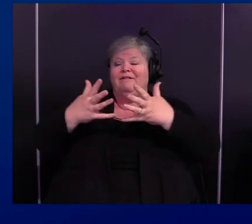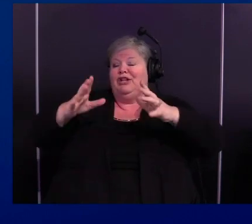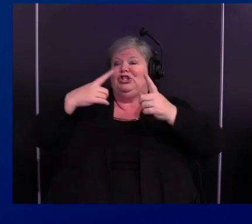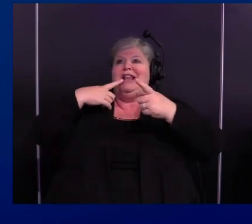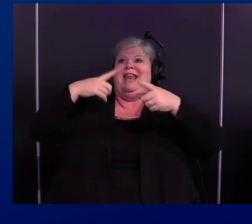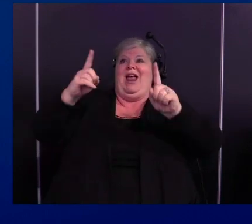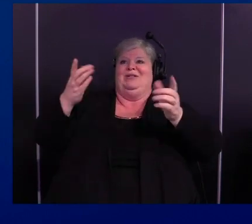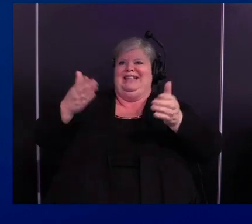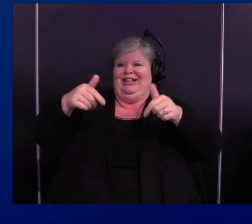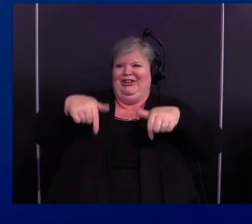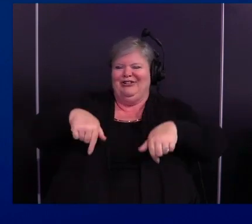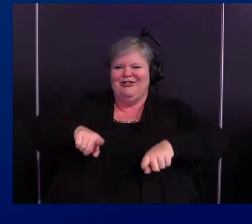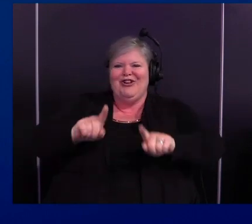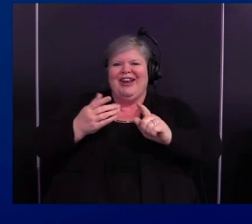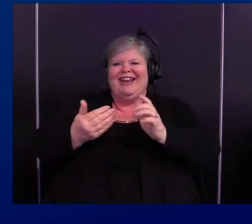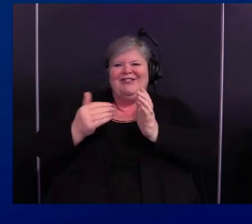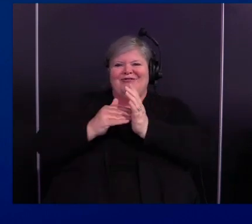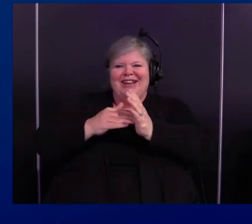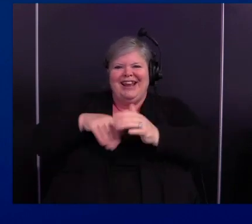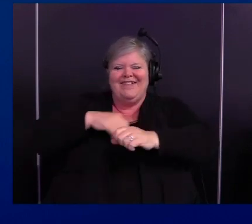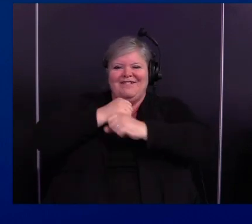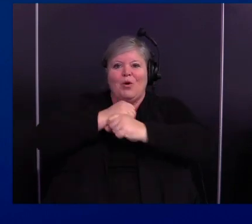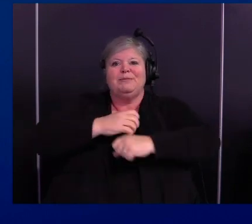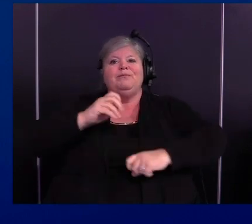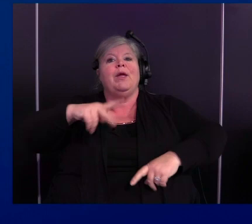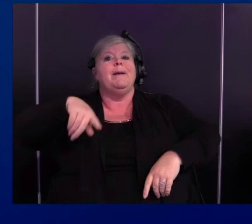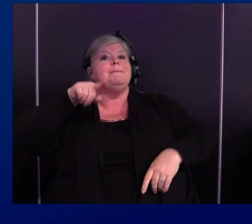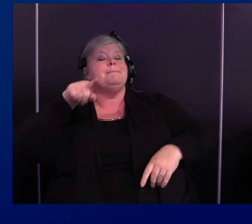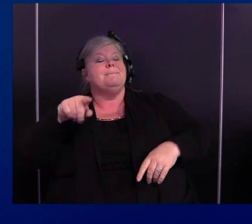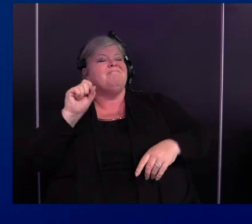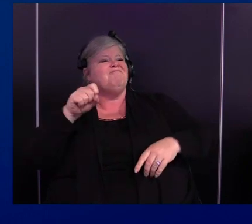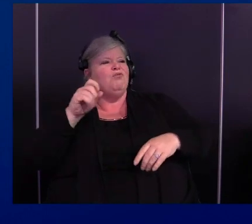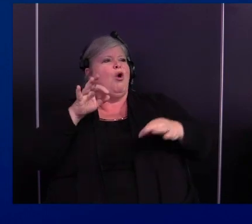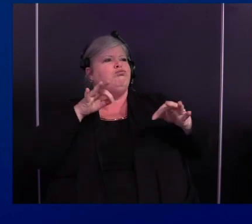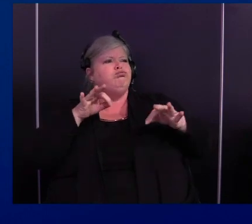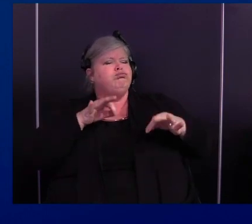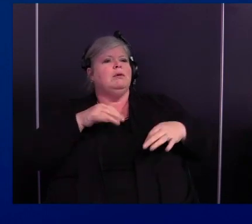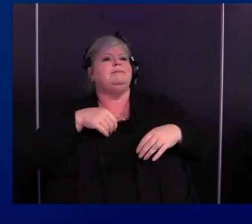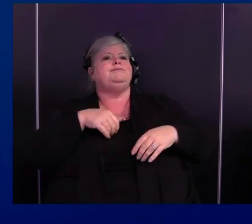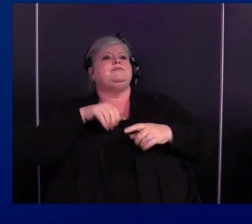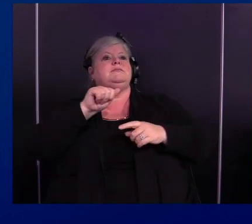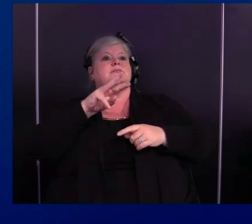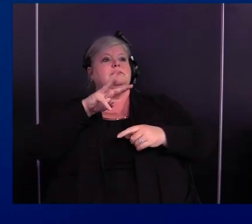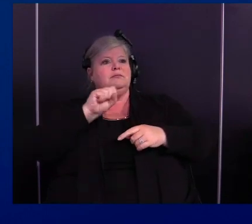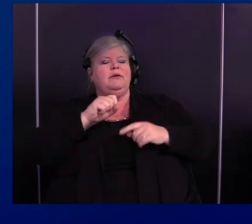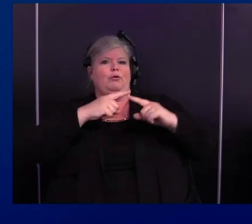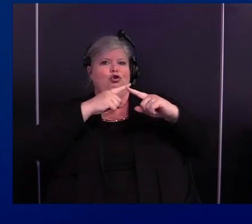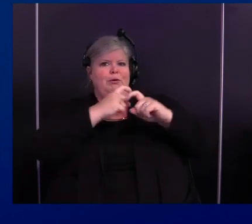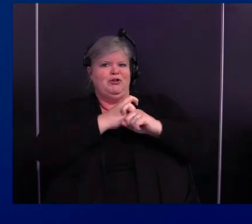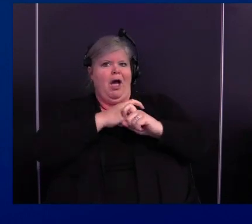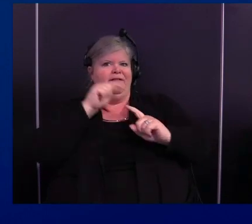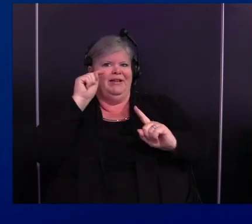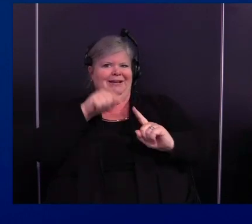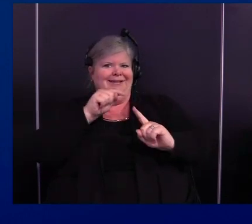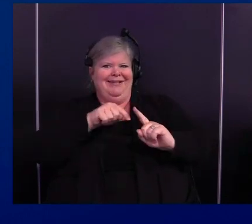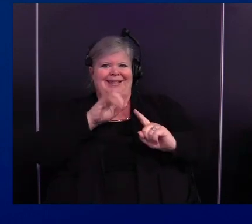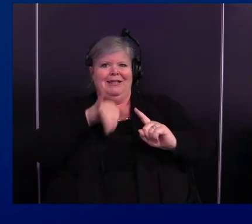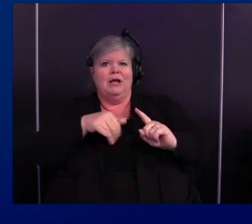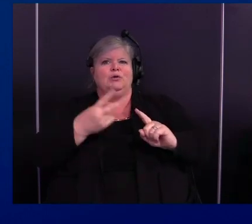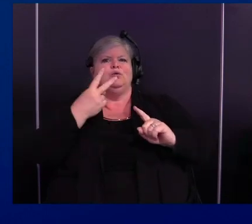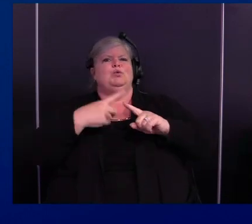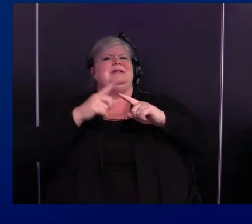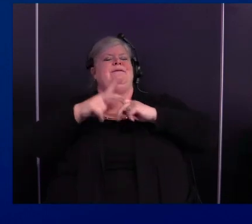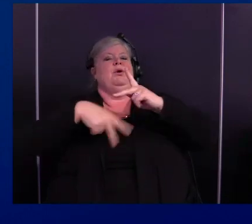don't you tell us about a few of those? Sure. So AWS Cryptography, sort of two types of